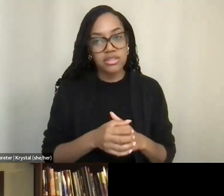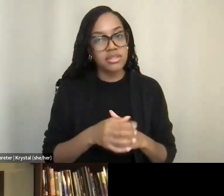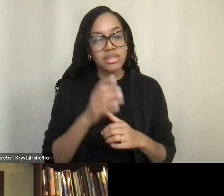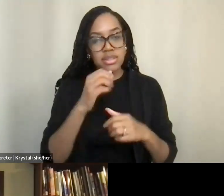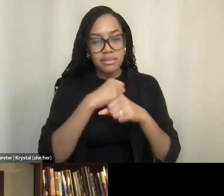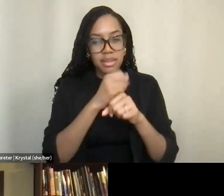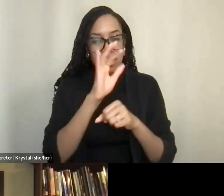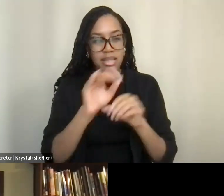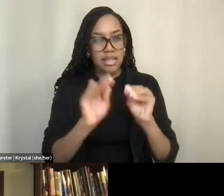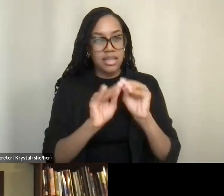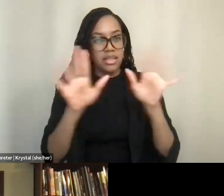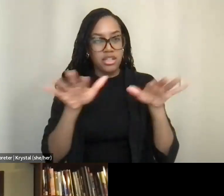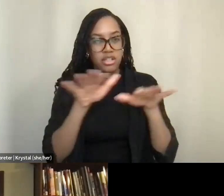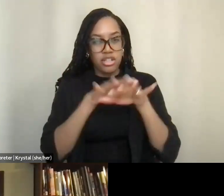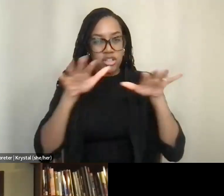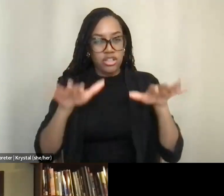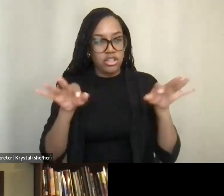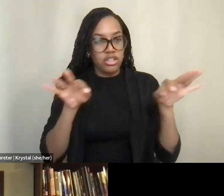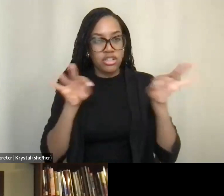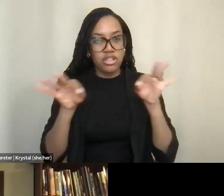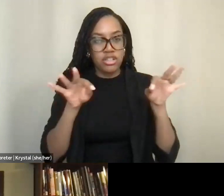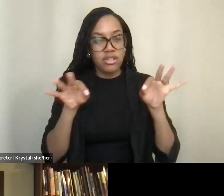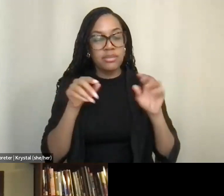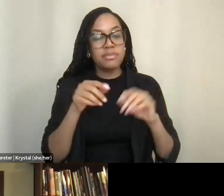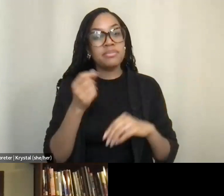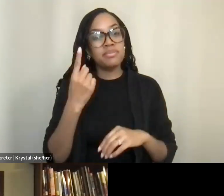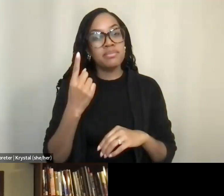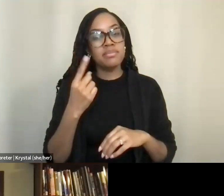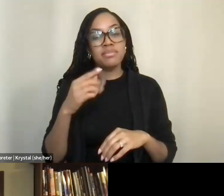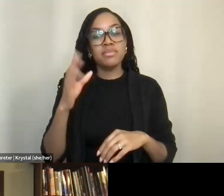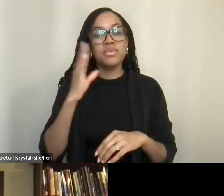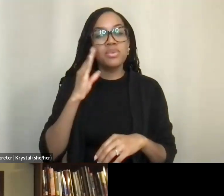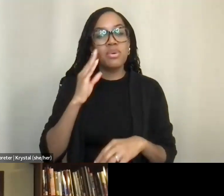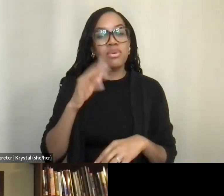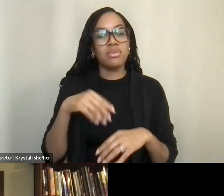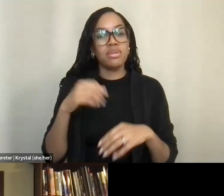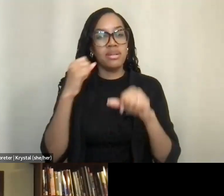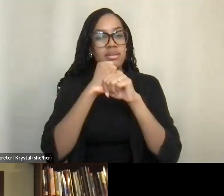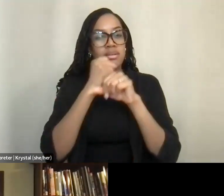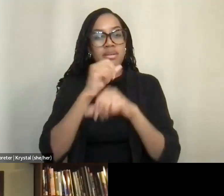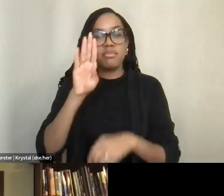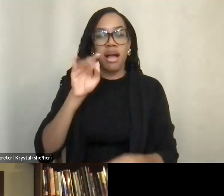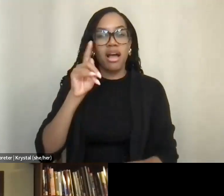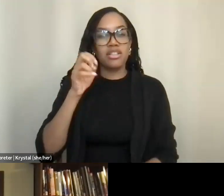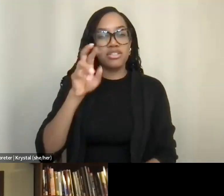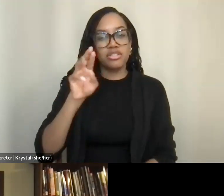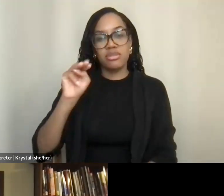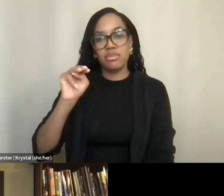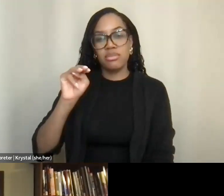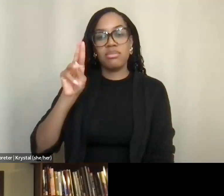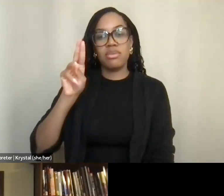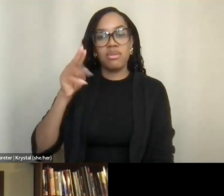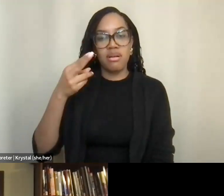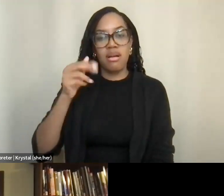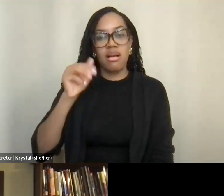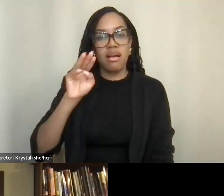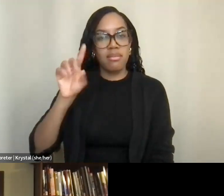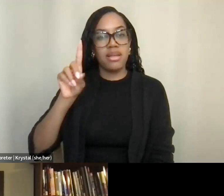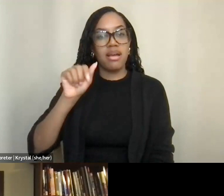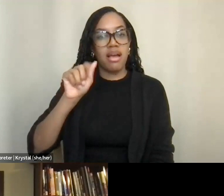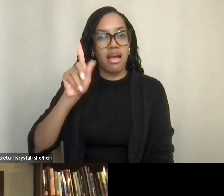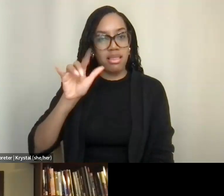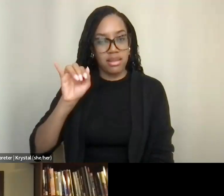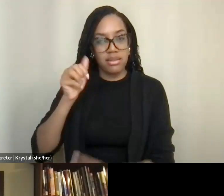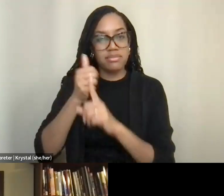those connections. It's like Muhammad Ali, who refused to be drafted into the war in